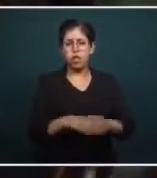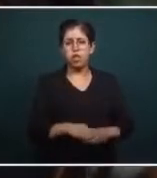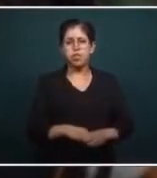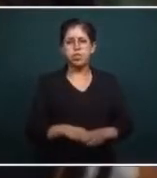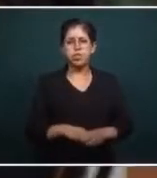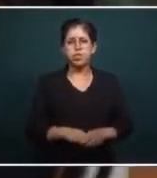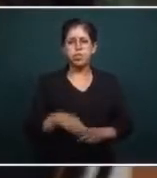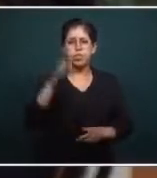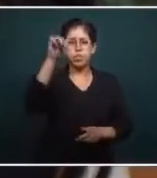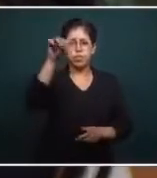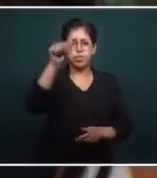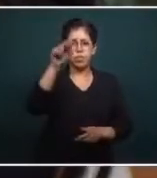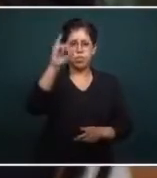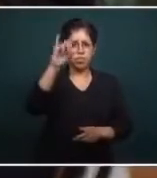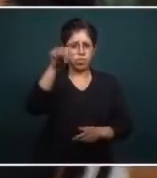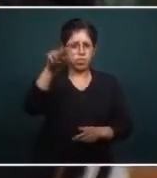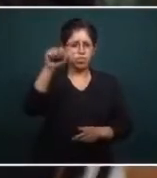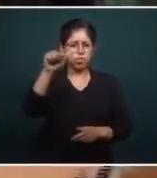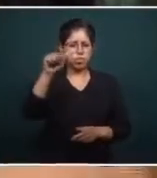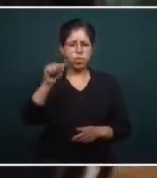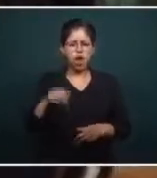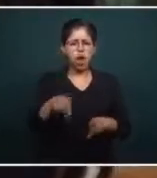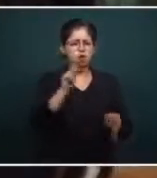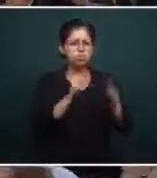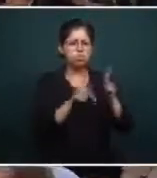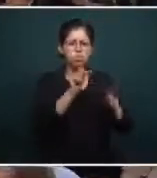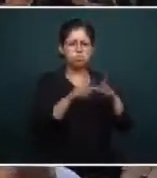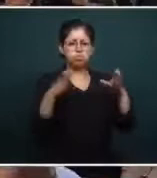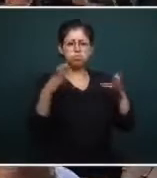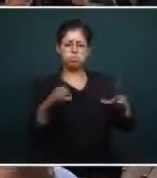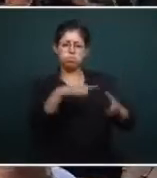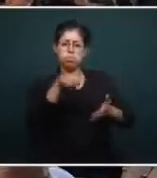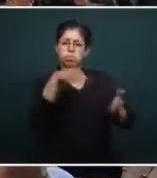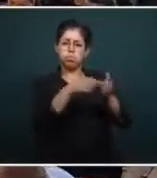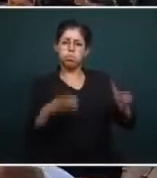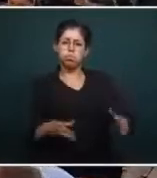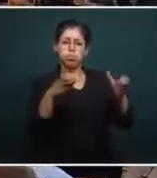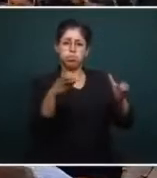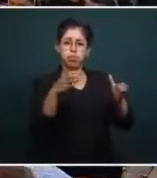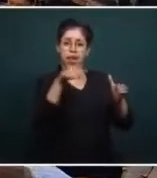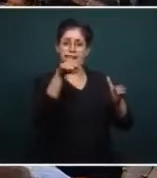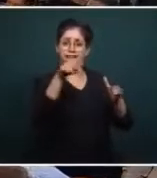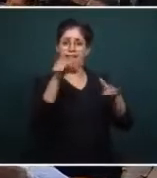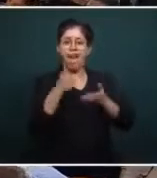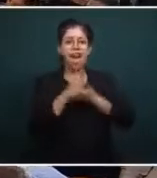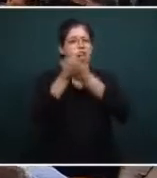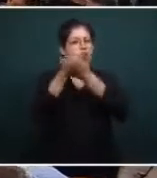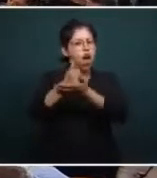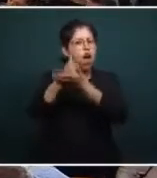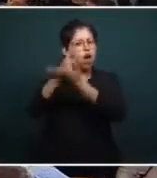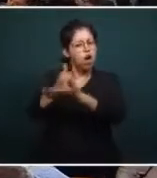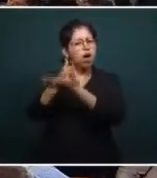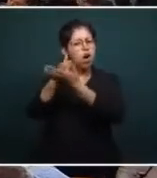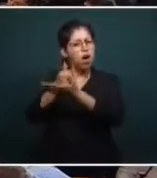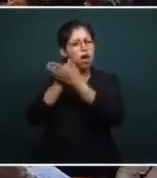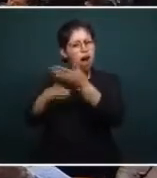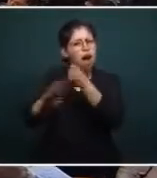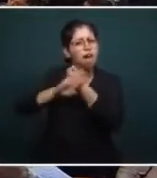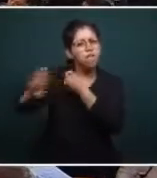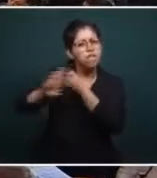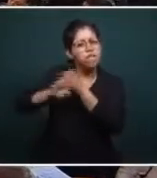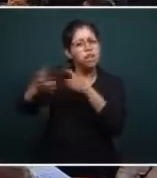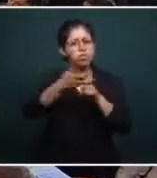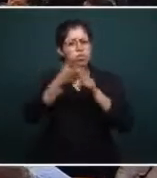that algunos we've empresarios, been algunos told ciudadanos, que esa base estaba that this ayudando a base inhibir was un poco el delito helping, del secuestro y que esa that was base dealing with